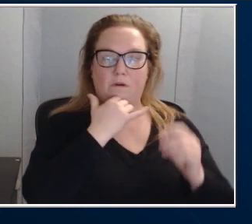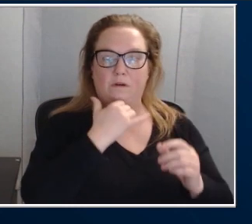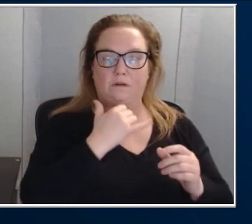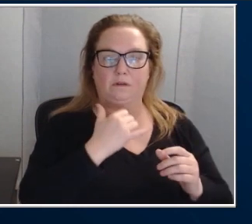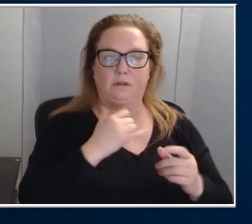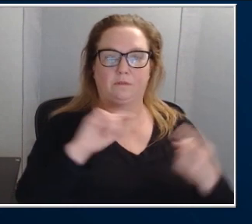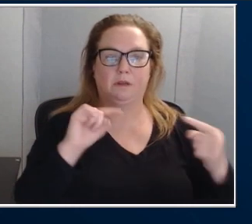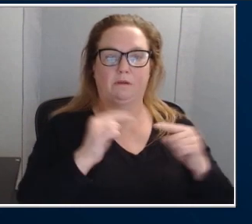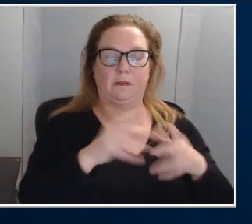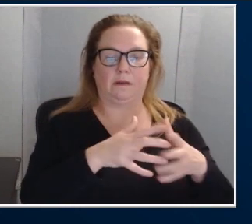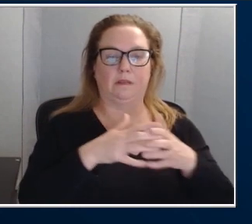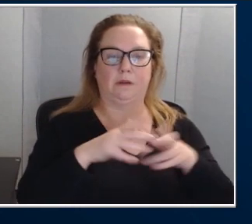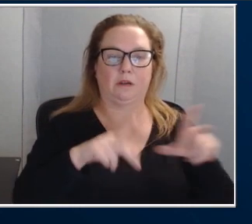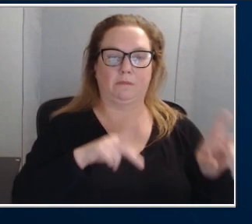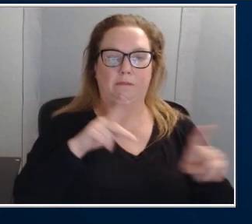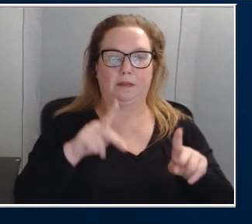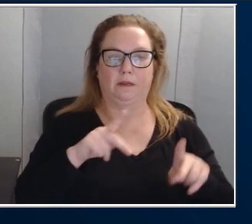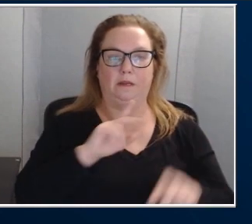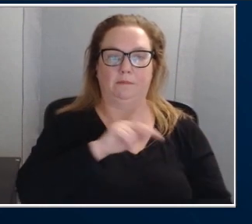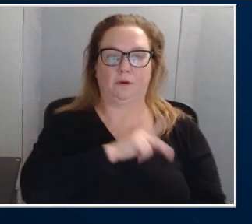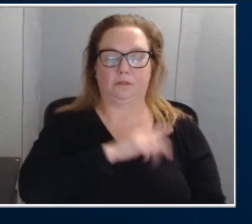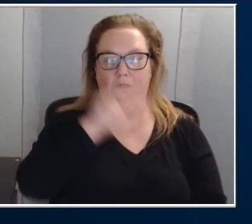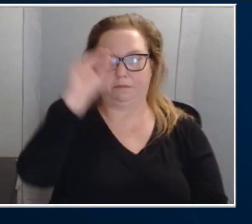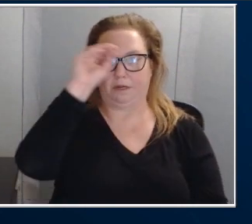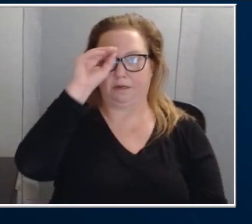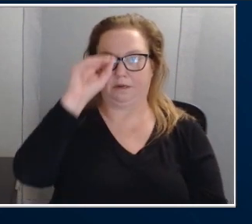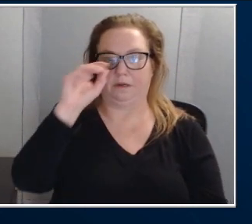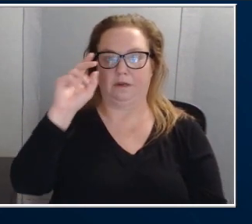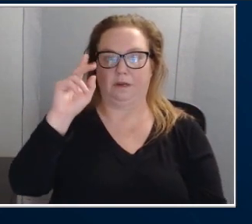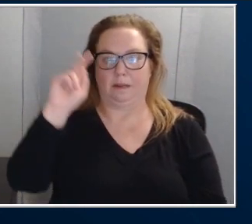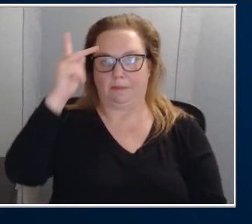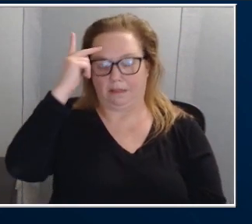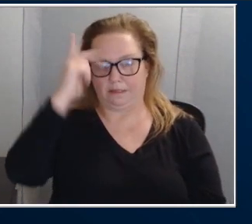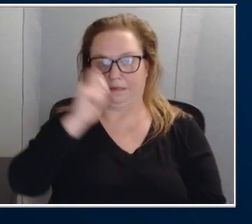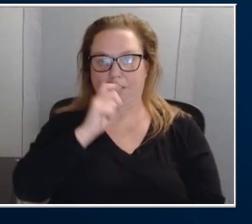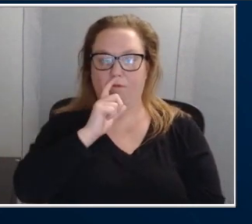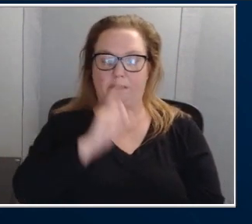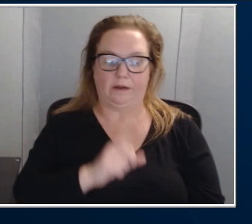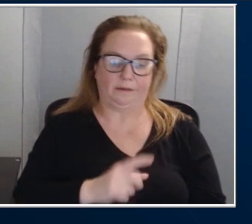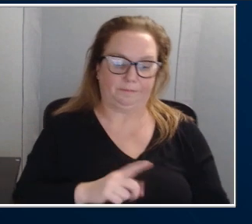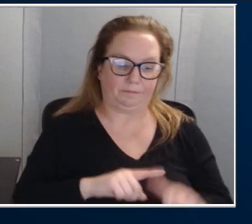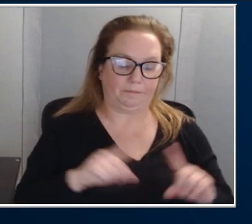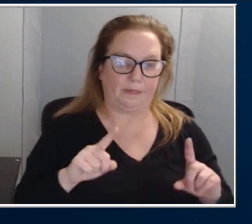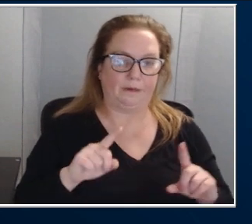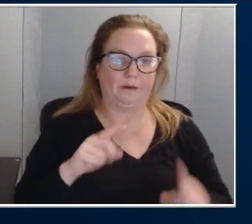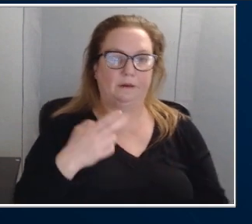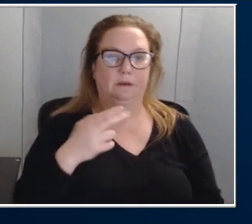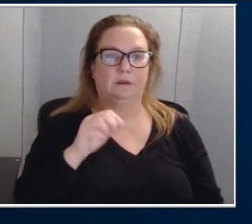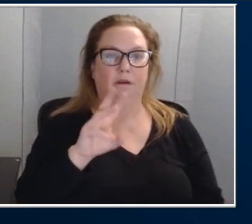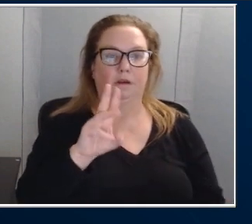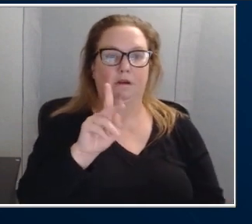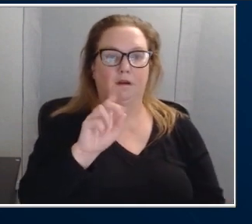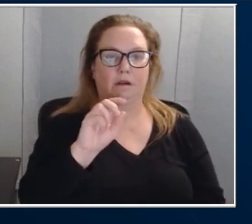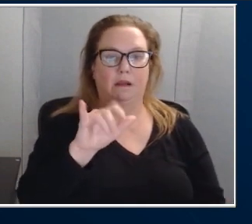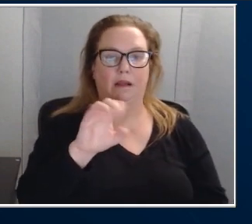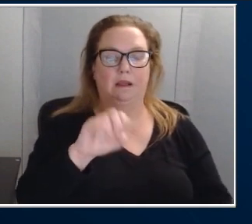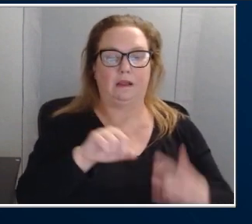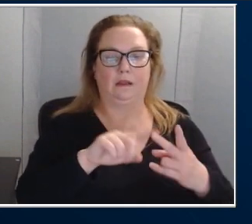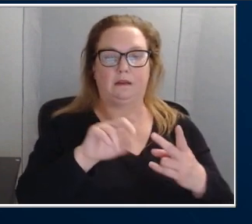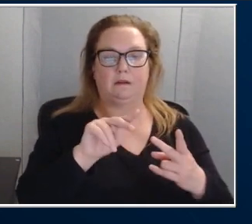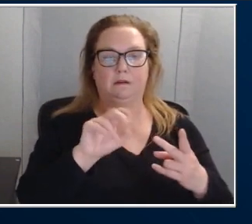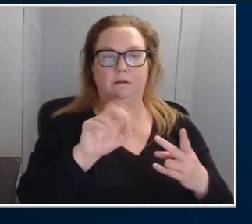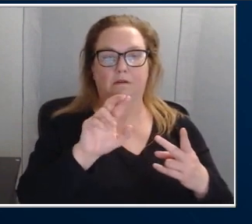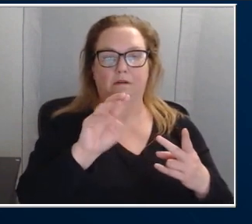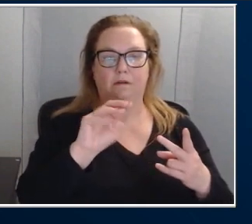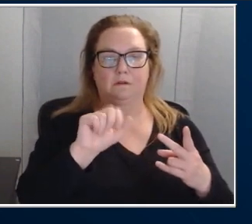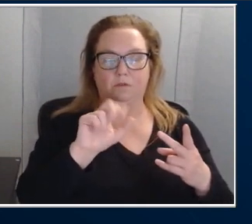to the American public, personal opinion, grounded in politics, not reality. But Hawkeye and Dr. Norman, Dr. Satterwhite, feel free to weigh in. This brings us